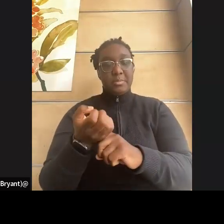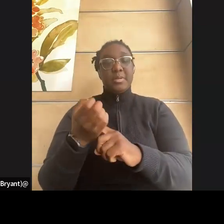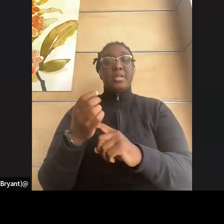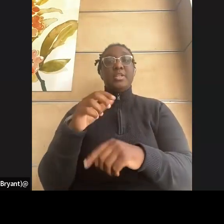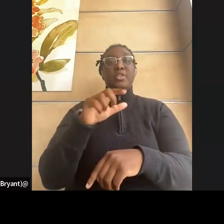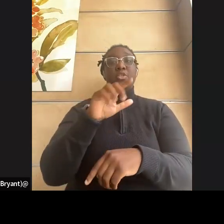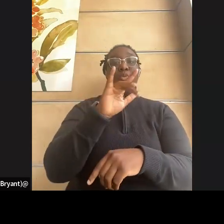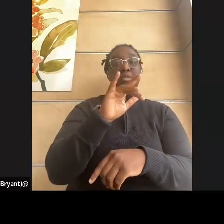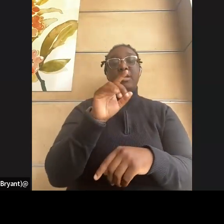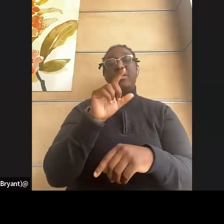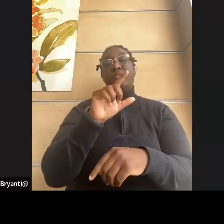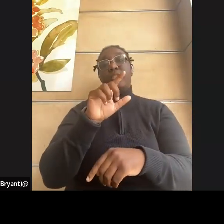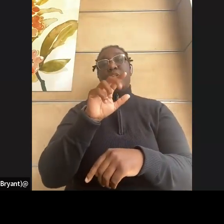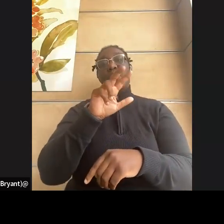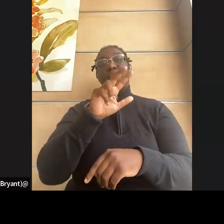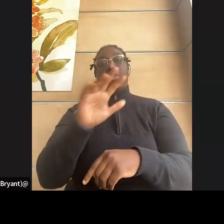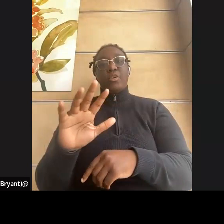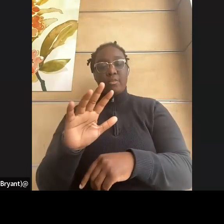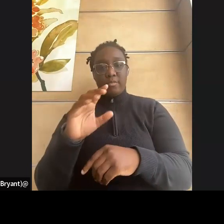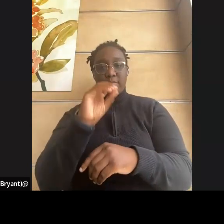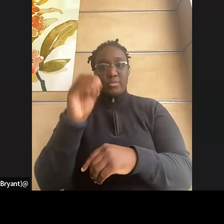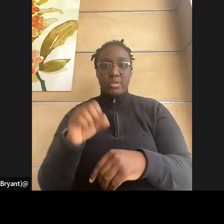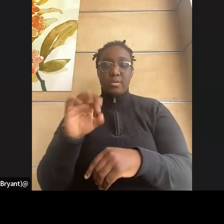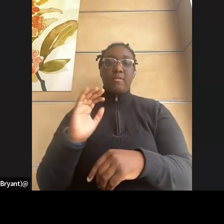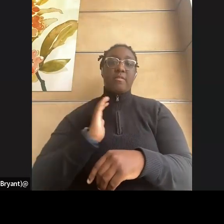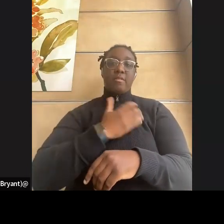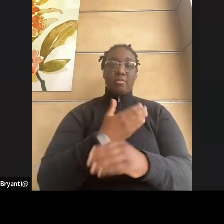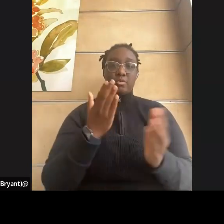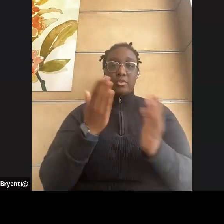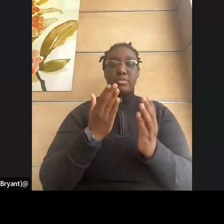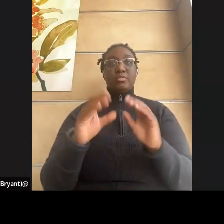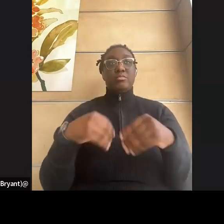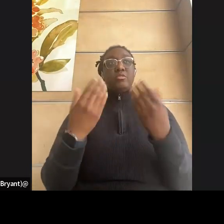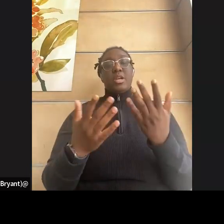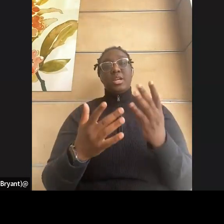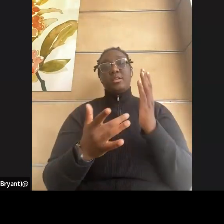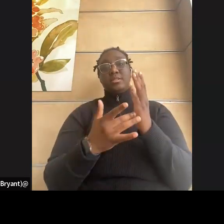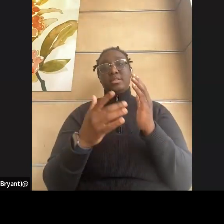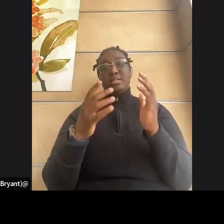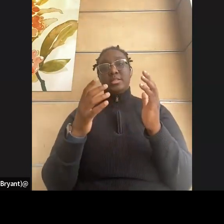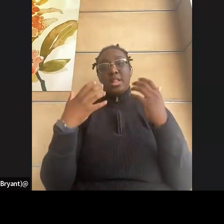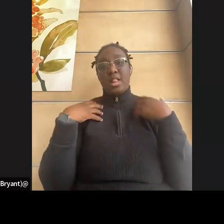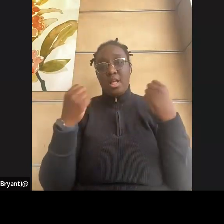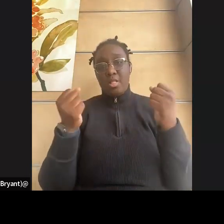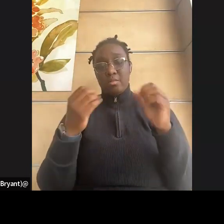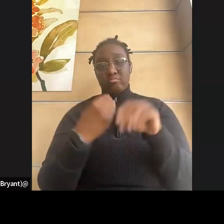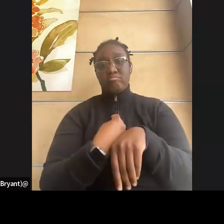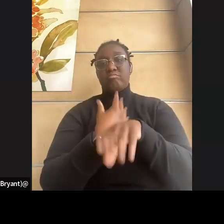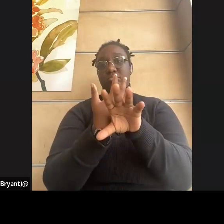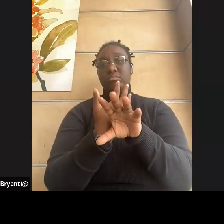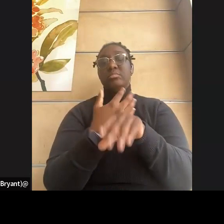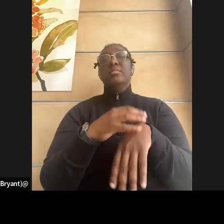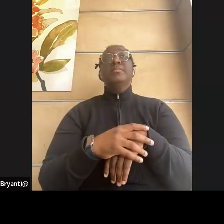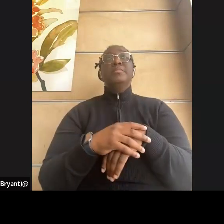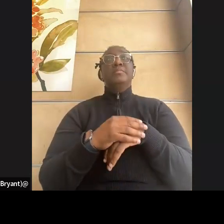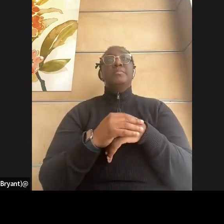visit volume, mainly medical and behavioral health services, are provided virtually via telehealth using phone or video modalities.